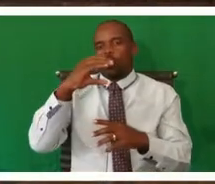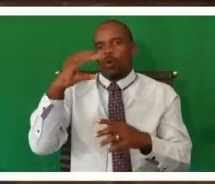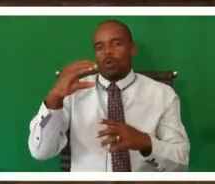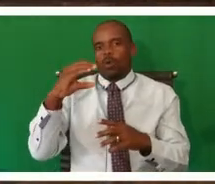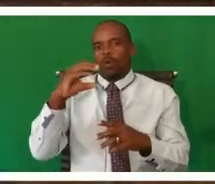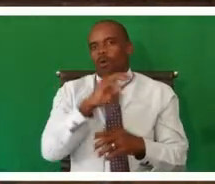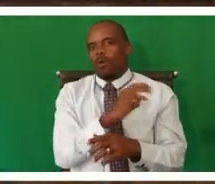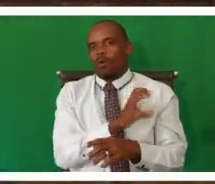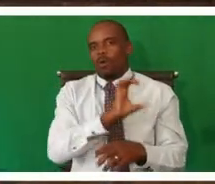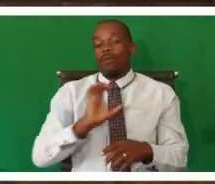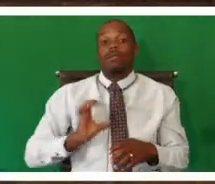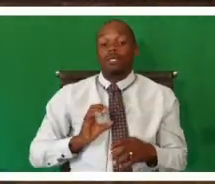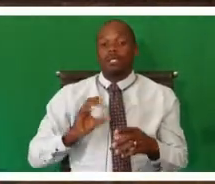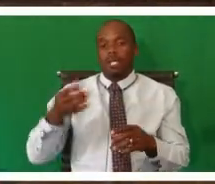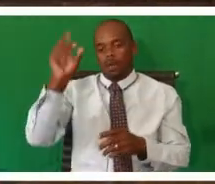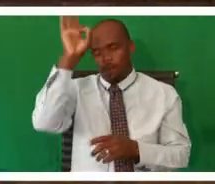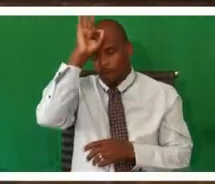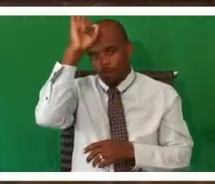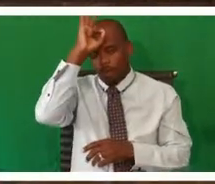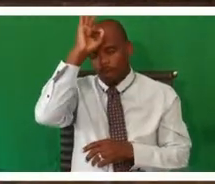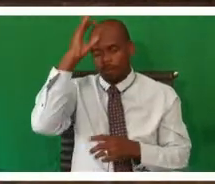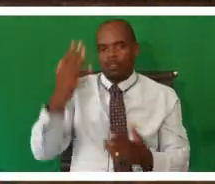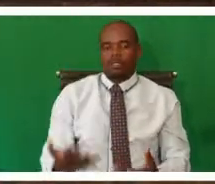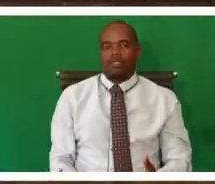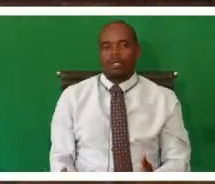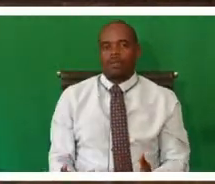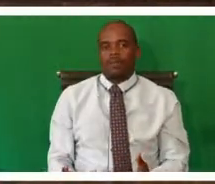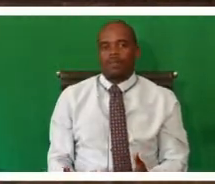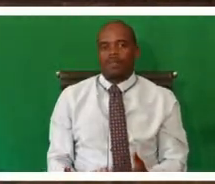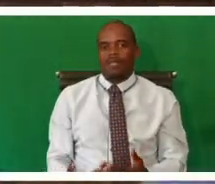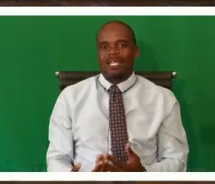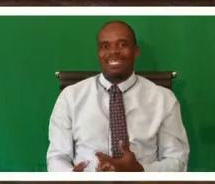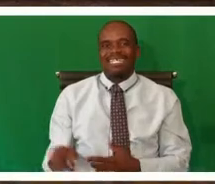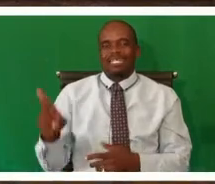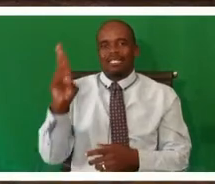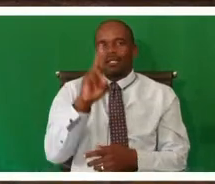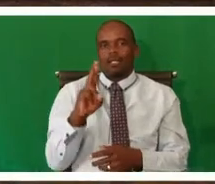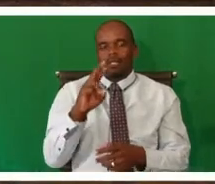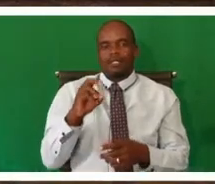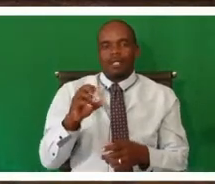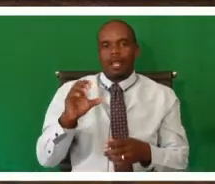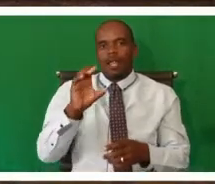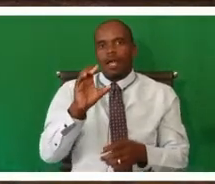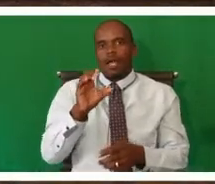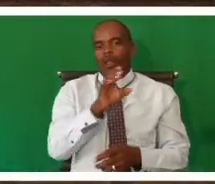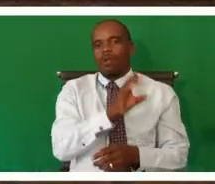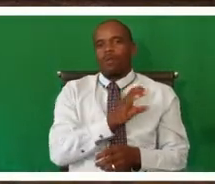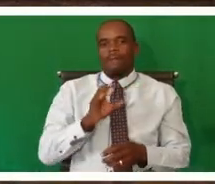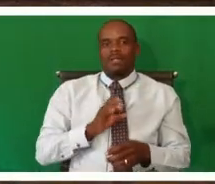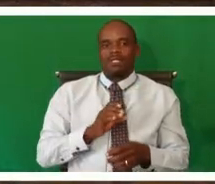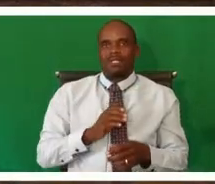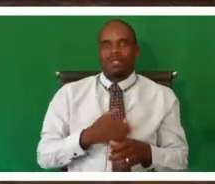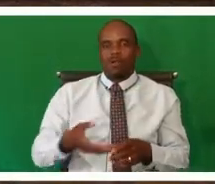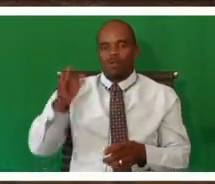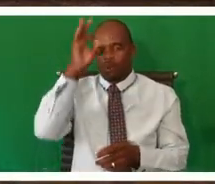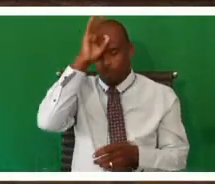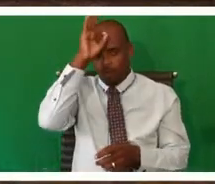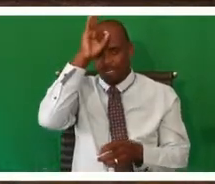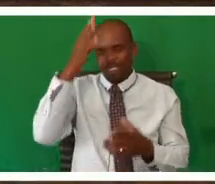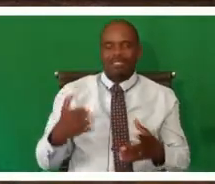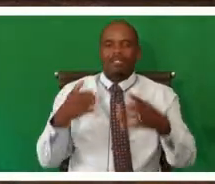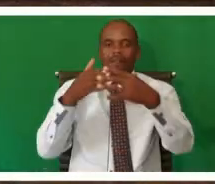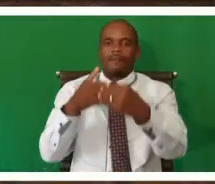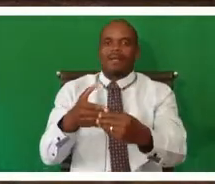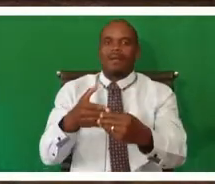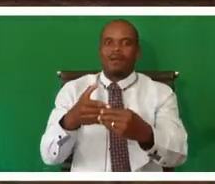Police, the Regional Commissioner of Correctional Services, leaders of Chapter 9